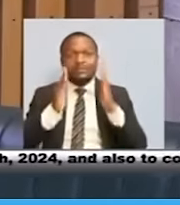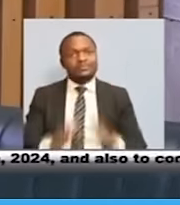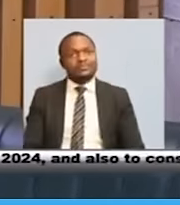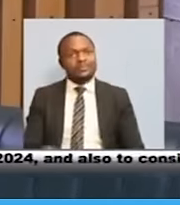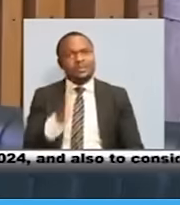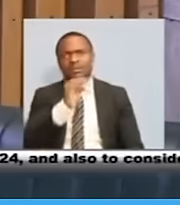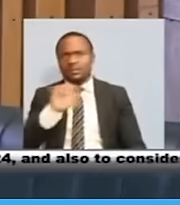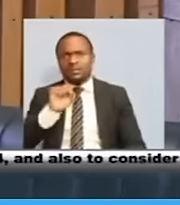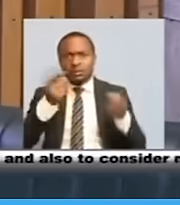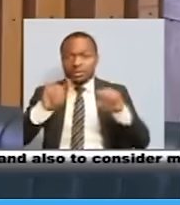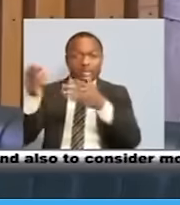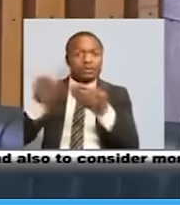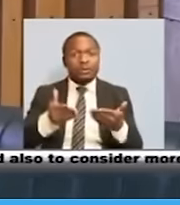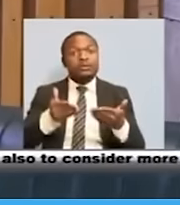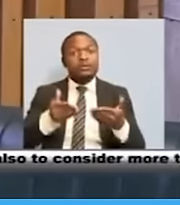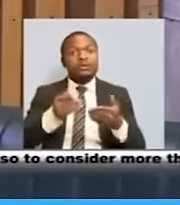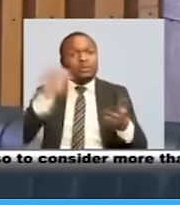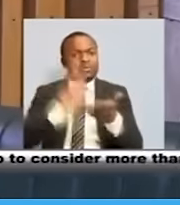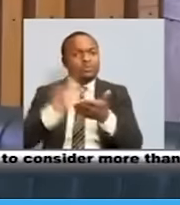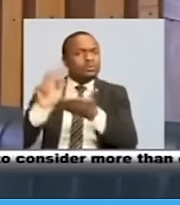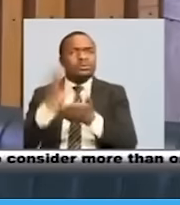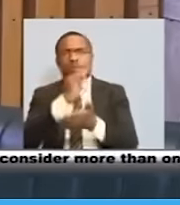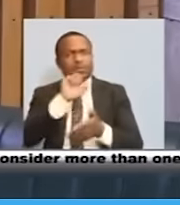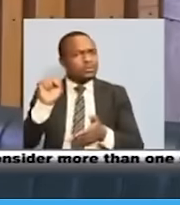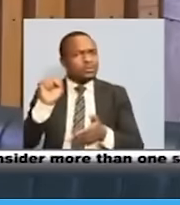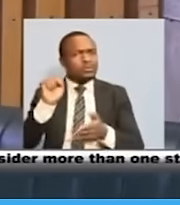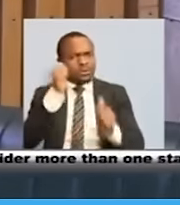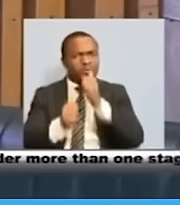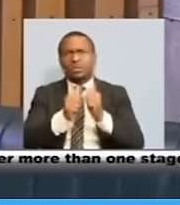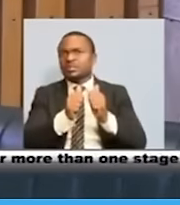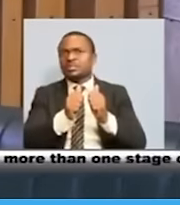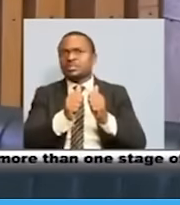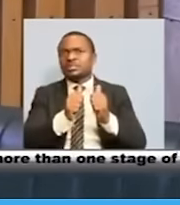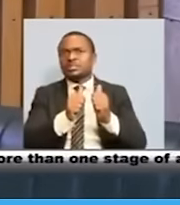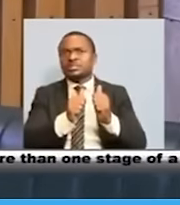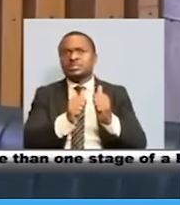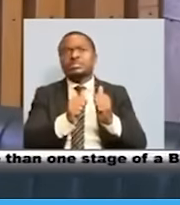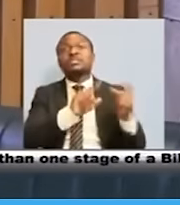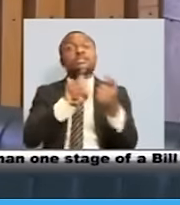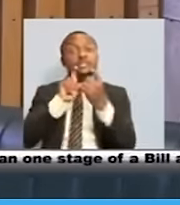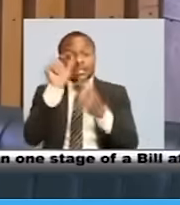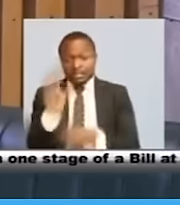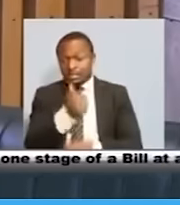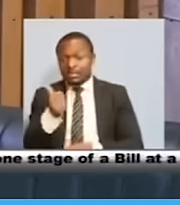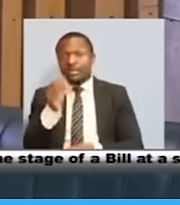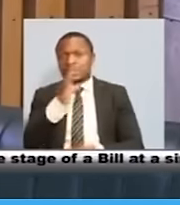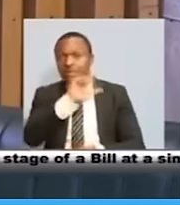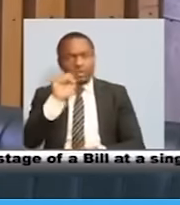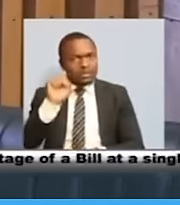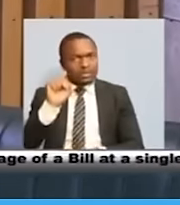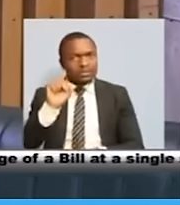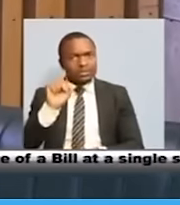to bills when they come here, and we end up passing bills that are in conflict with each other. Bills that are also contravening